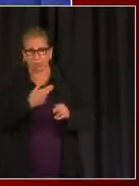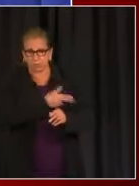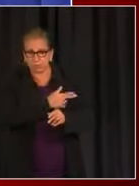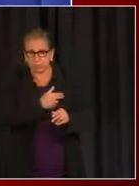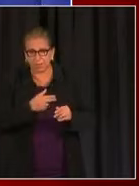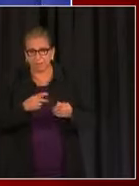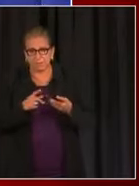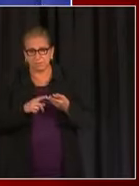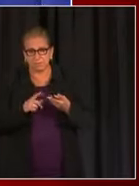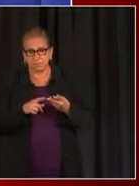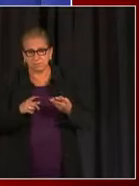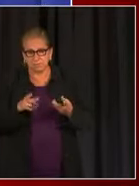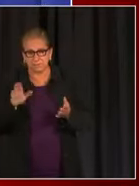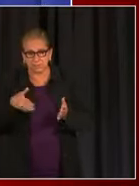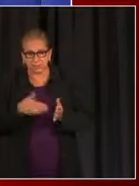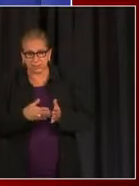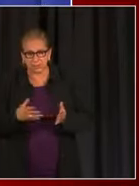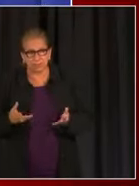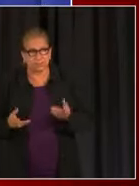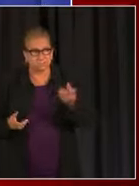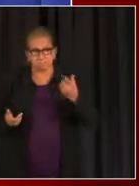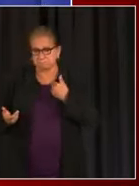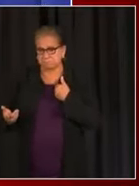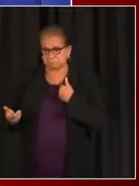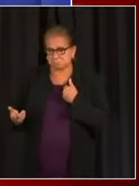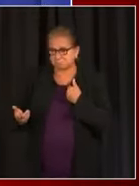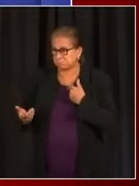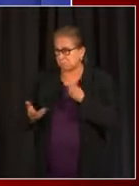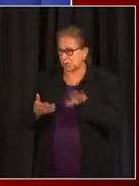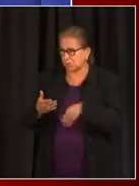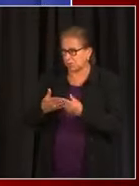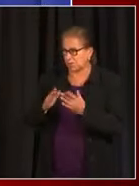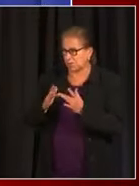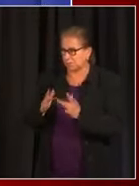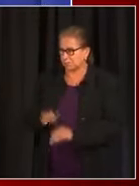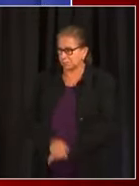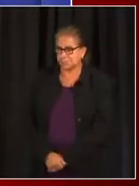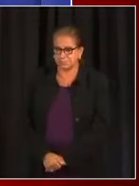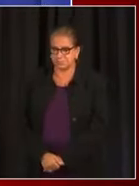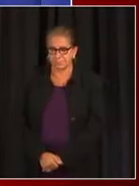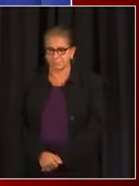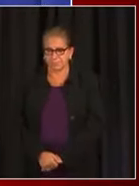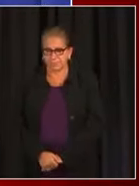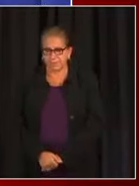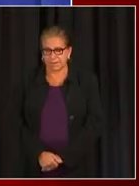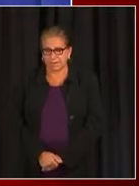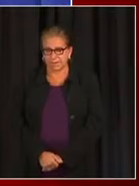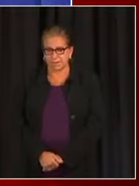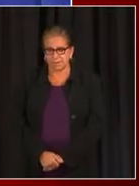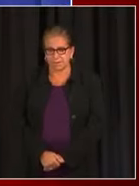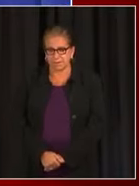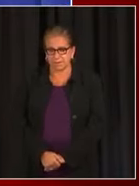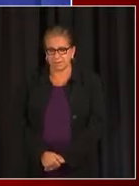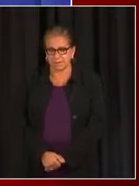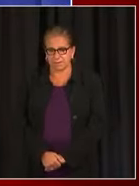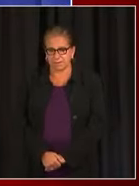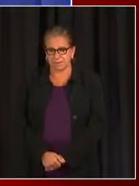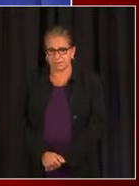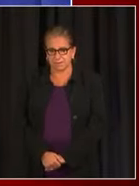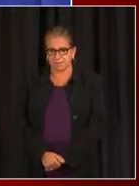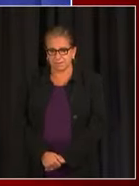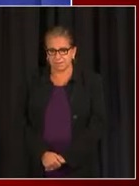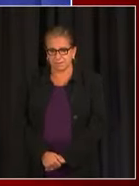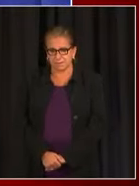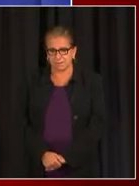and find that answer. Do you want to share with I people don't have right it in now front that of you me. have everyone's I don't attention? have it in front of me. Okay. But be reminded that breakthrough infections are less